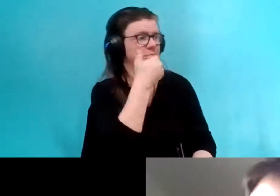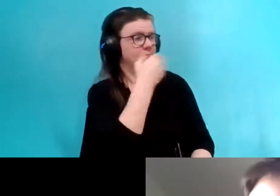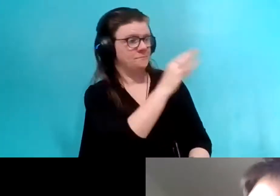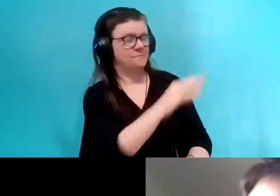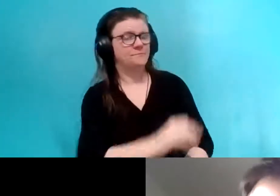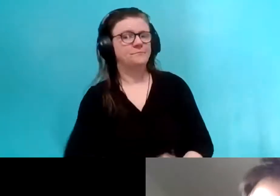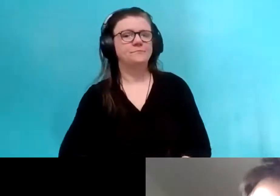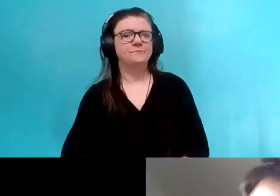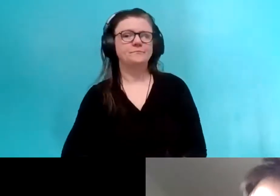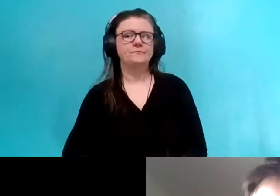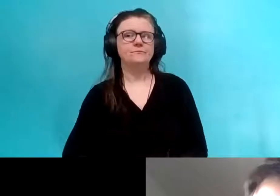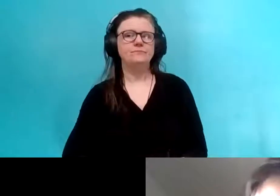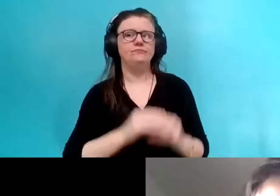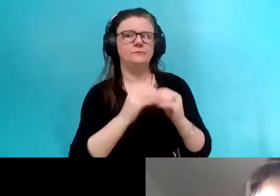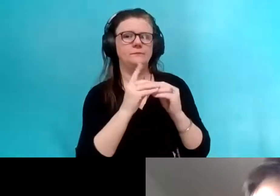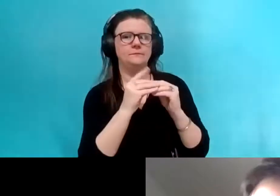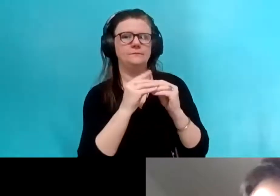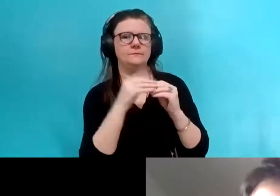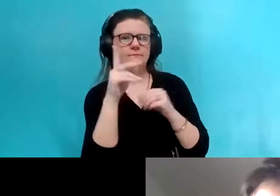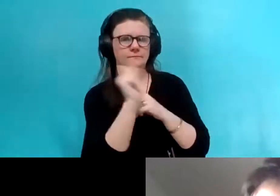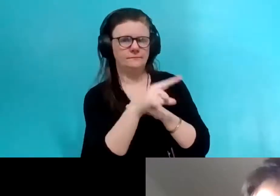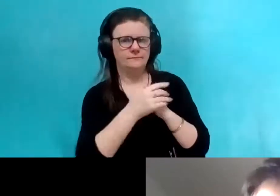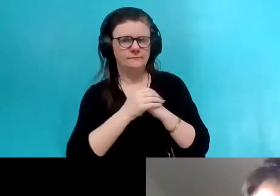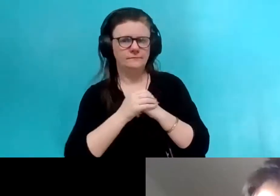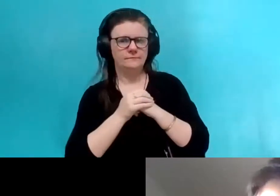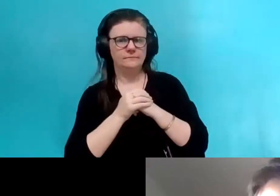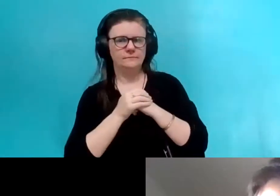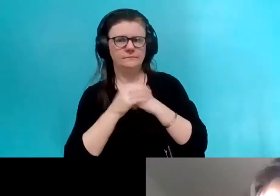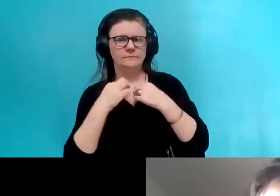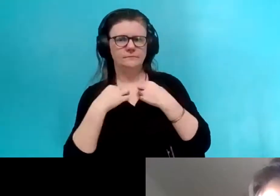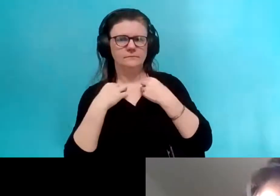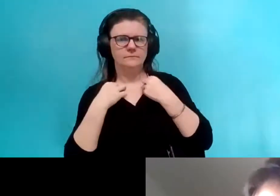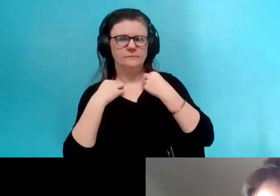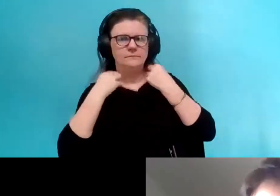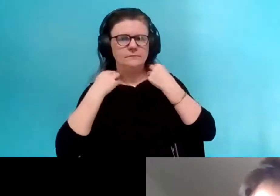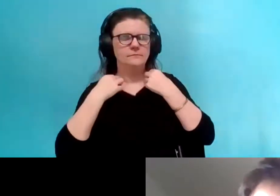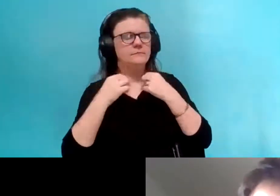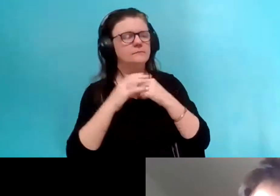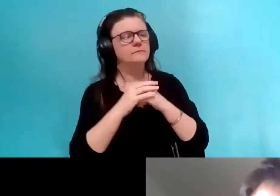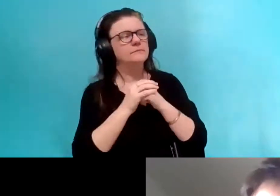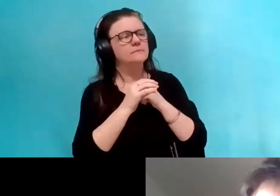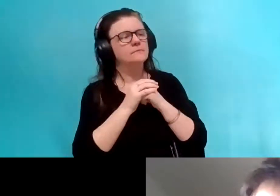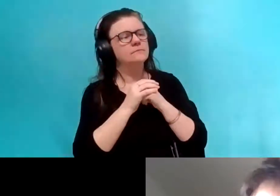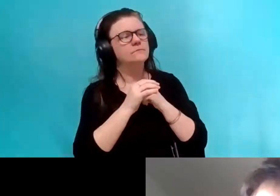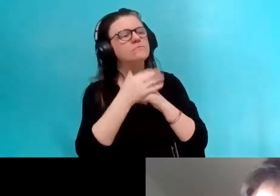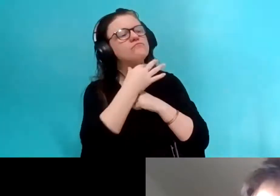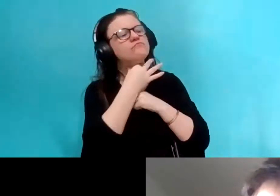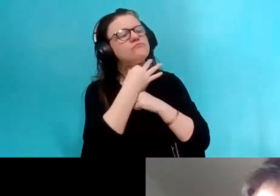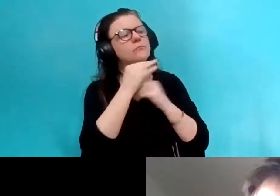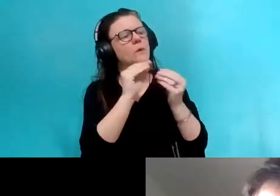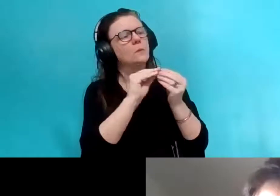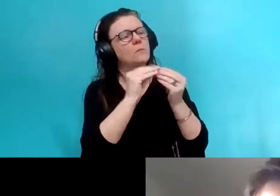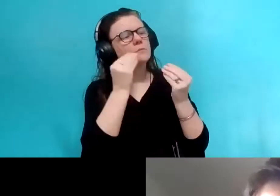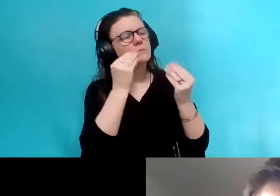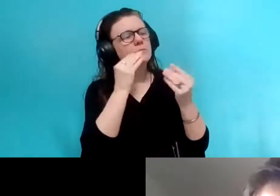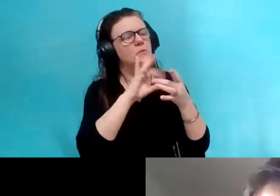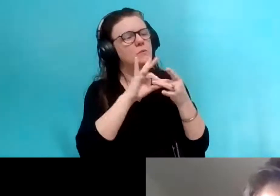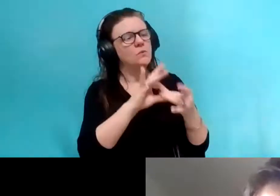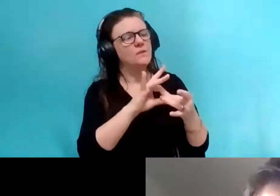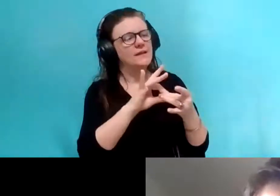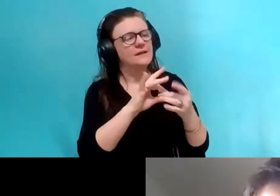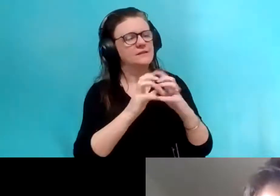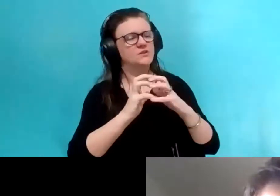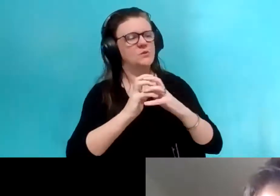Alex. So one last one before we move on to the next presentation. So could you offer more details on the kind of